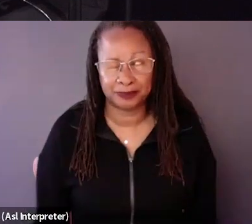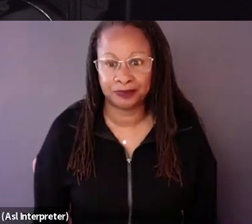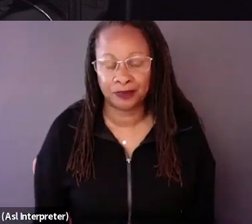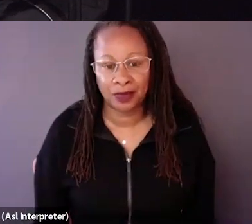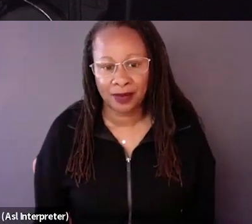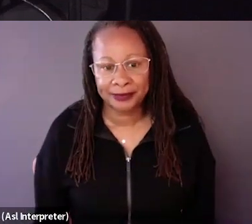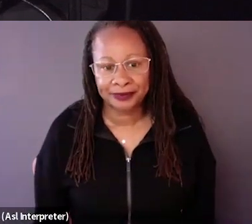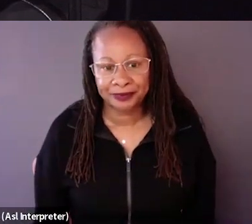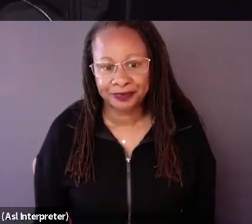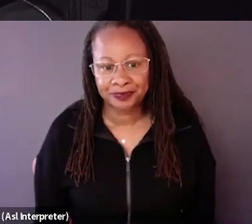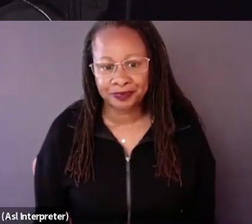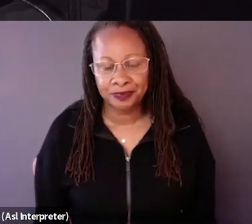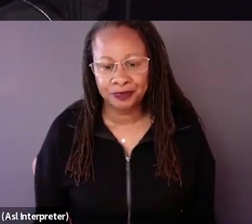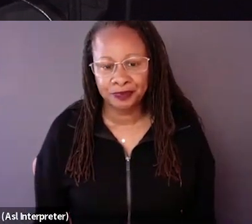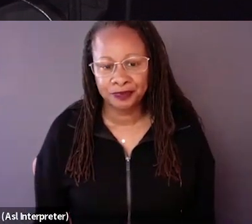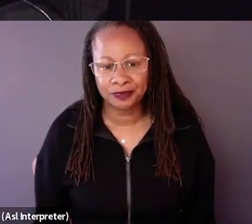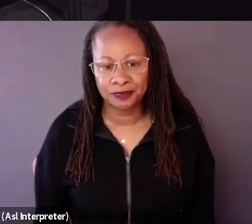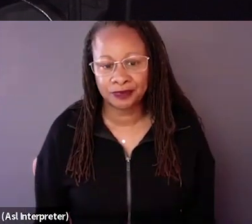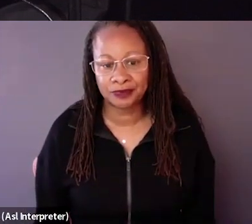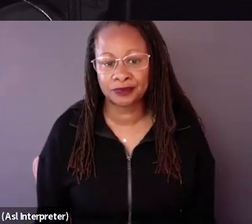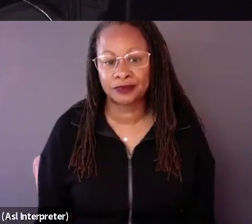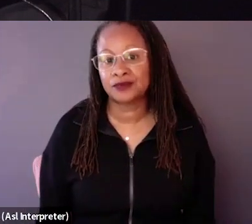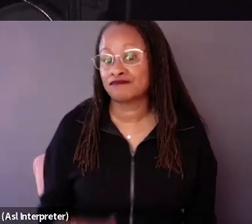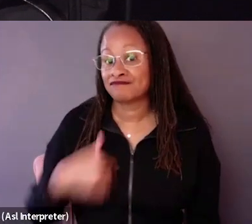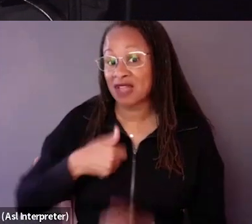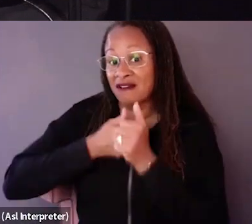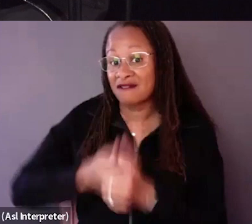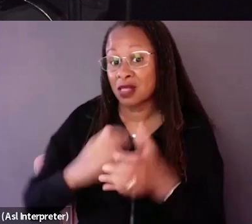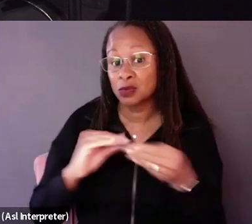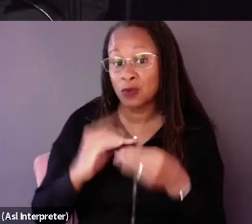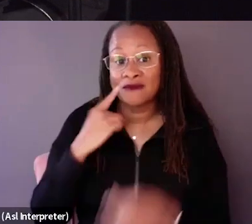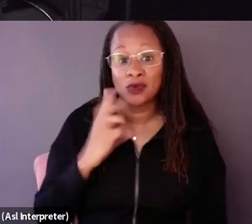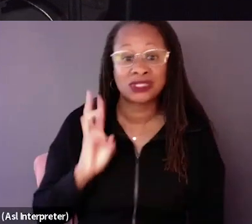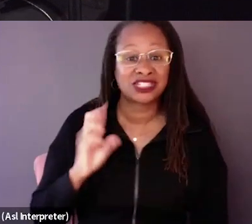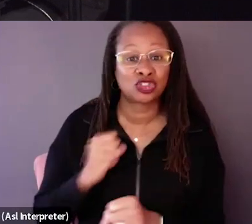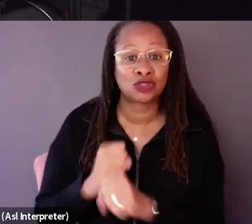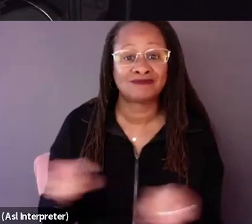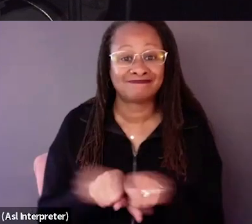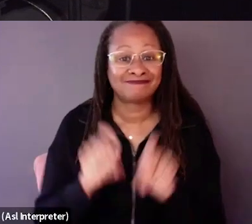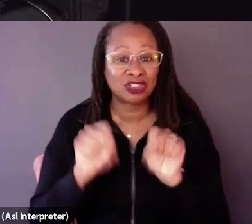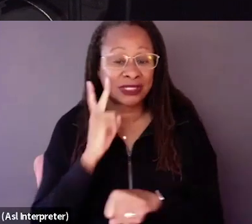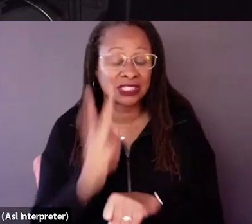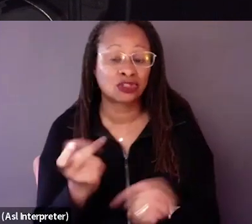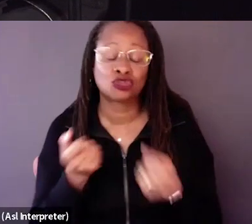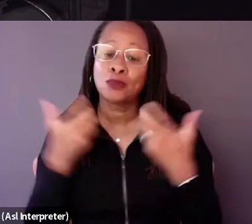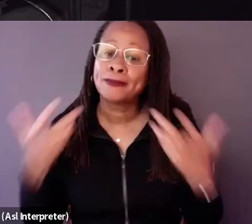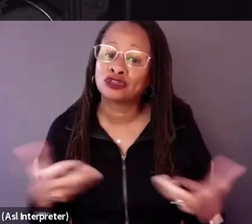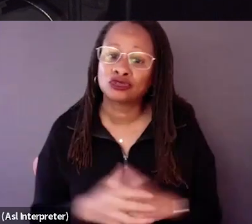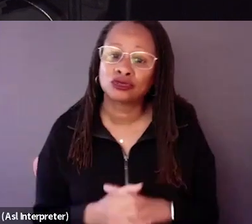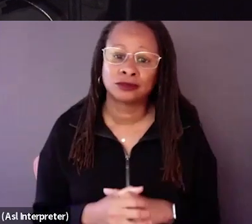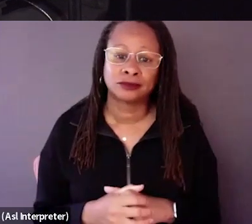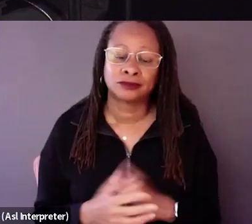I as I understand it, Bobby, at first, when he saw the first cut, he's like, wait a minute, you're being too nice to Museveni